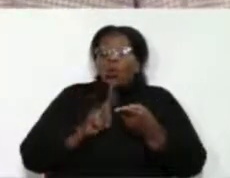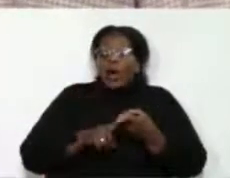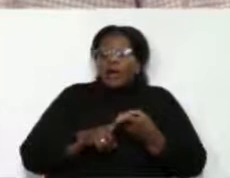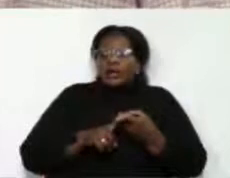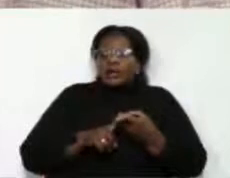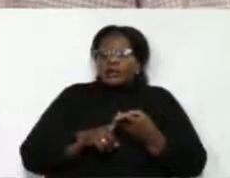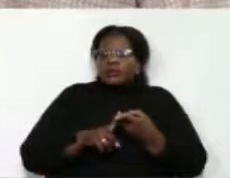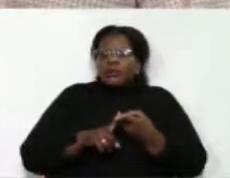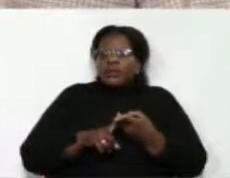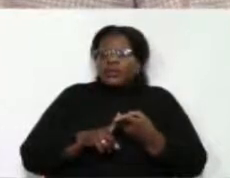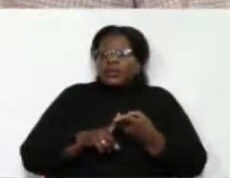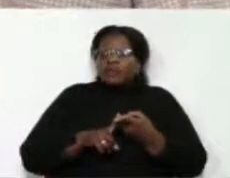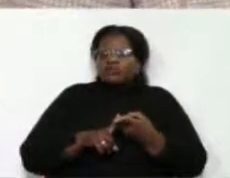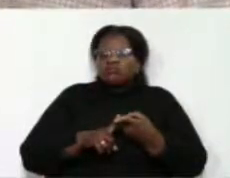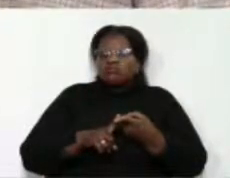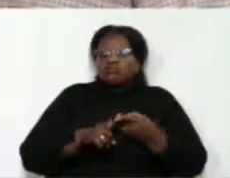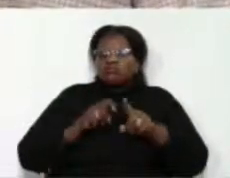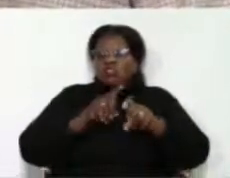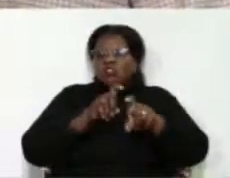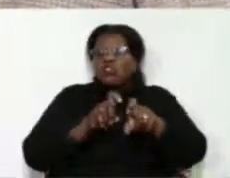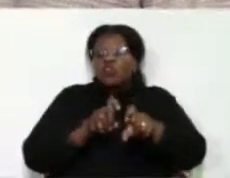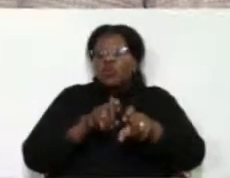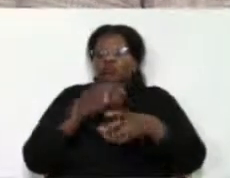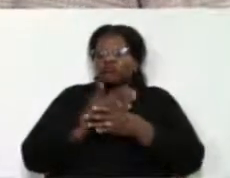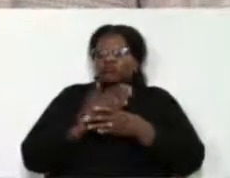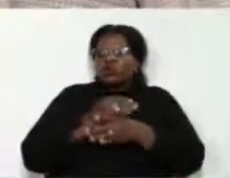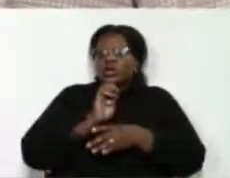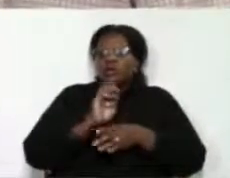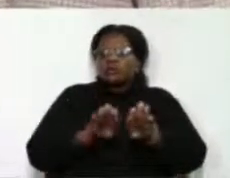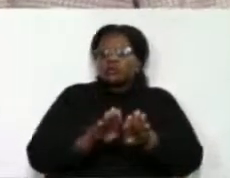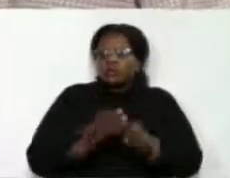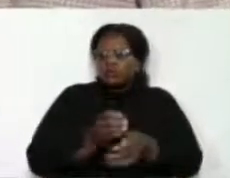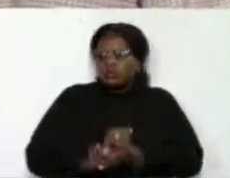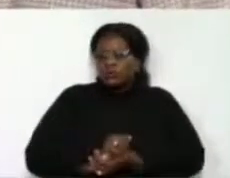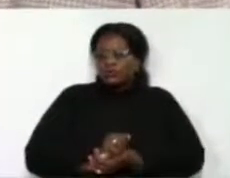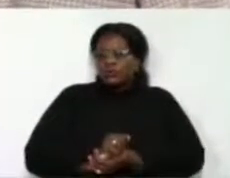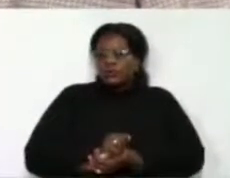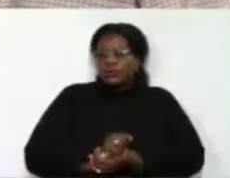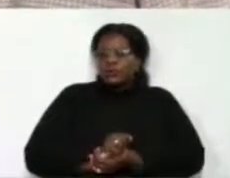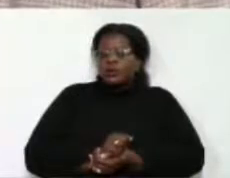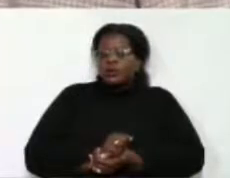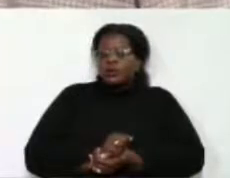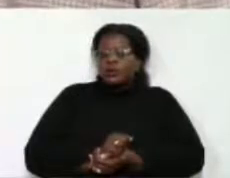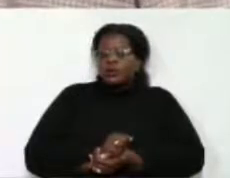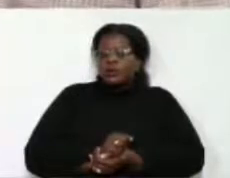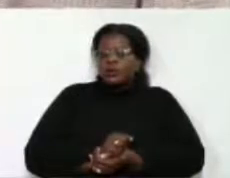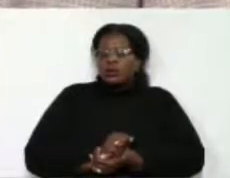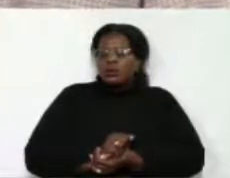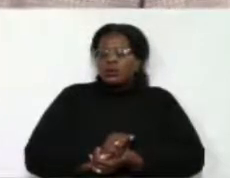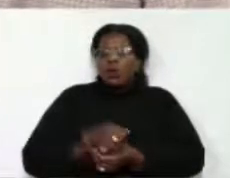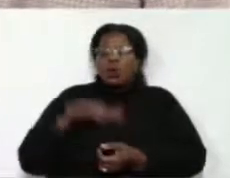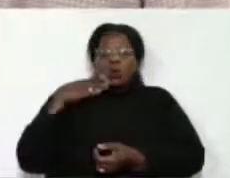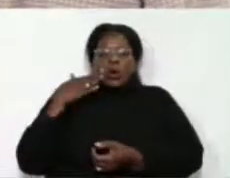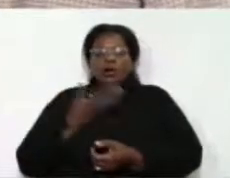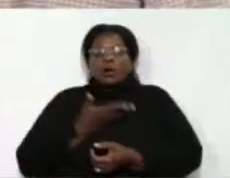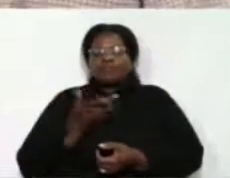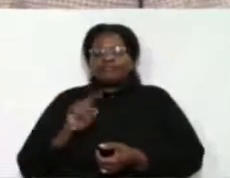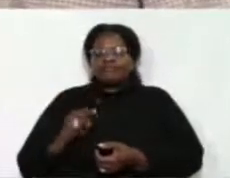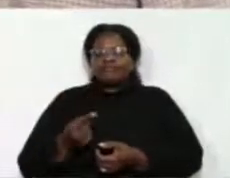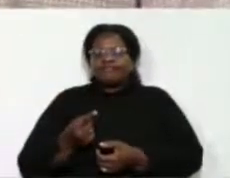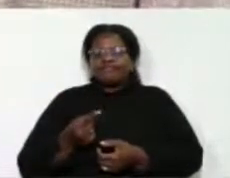one, is fearing conflict. And most of the problems in business is when issues aren't addressed early